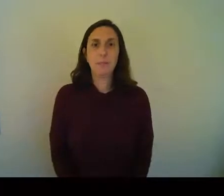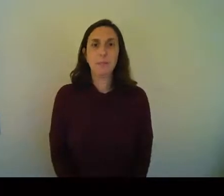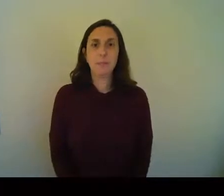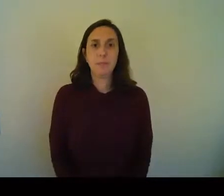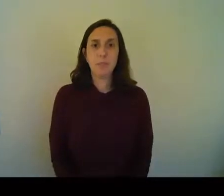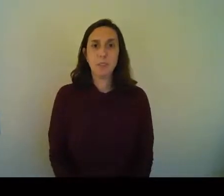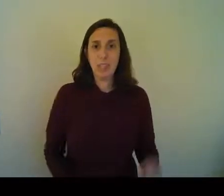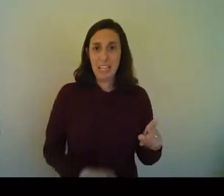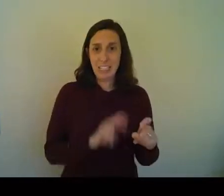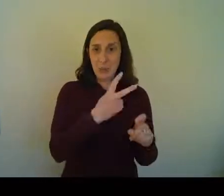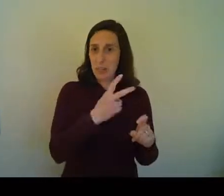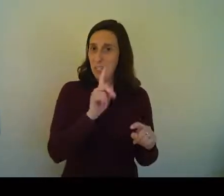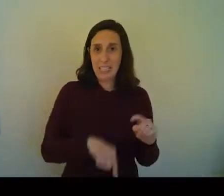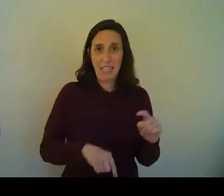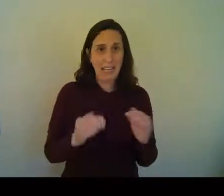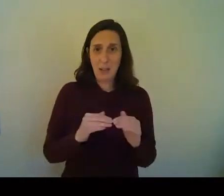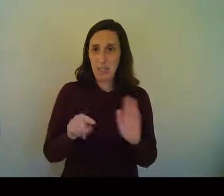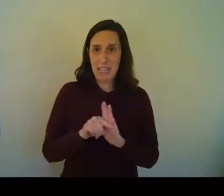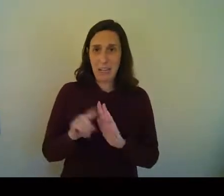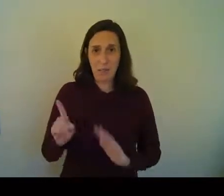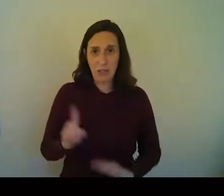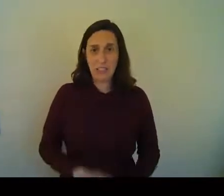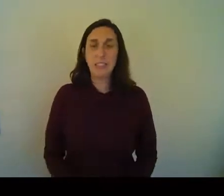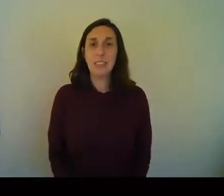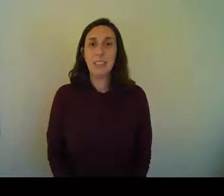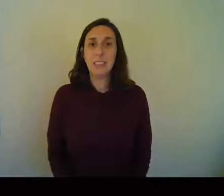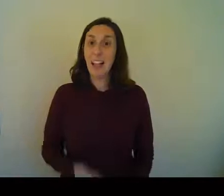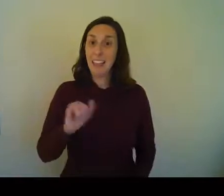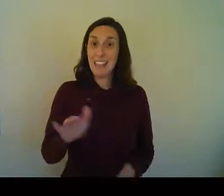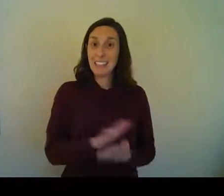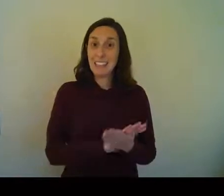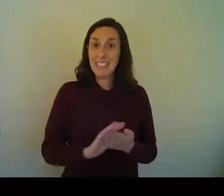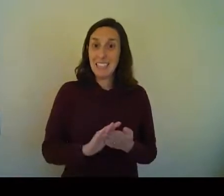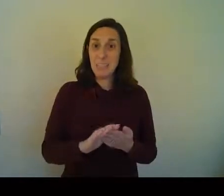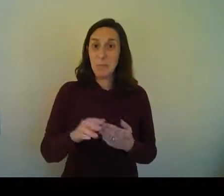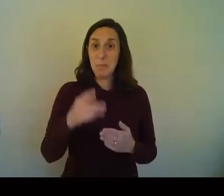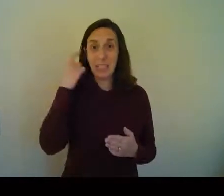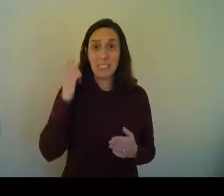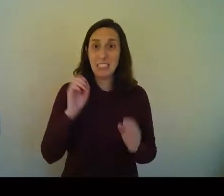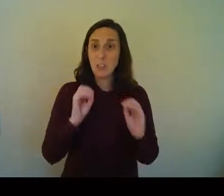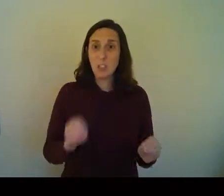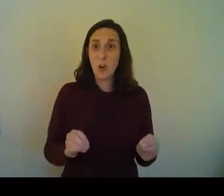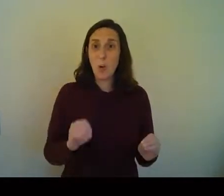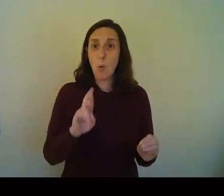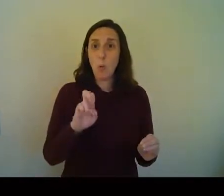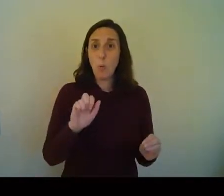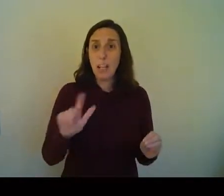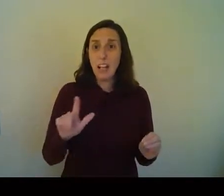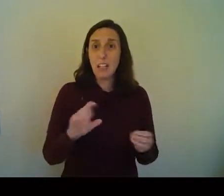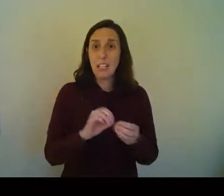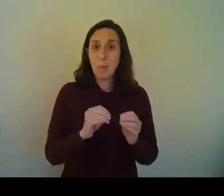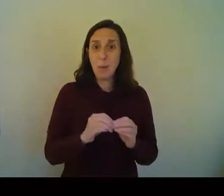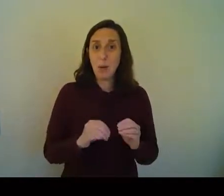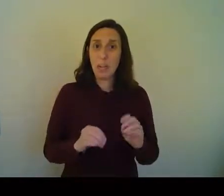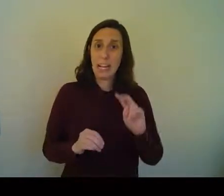Means x squared can't equal -1. Well, that's nice because there is no real number that I can square that makes